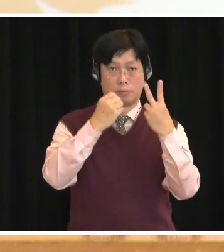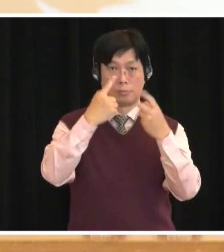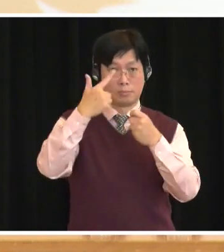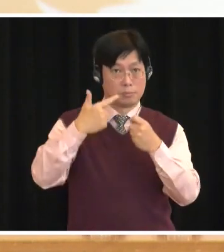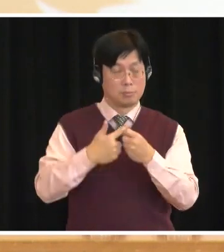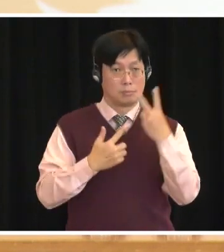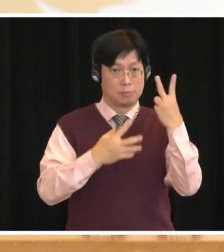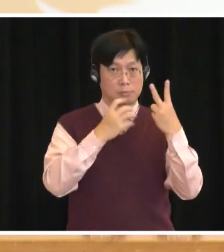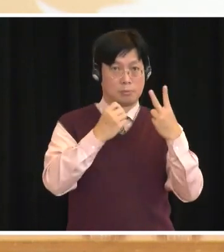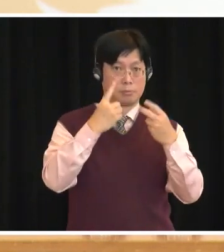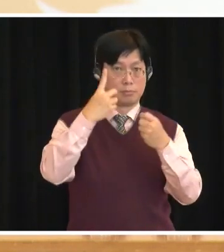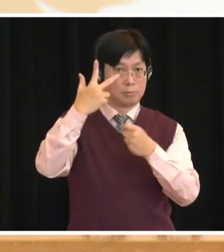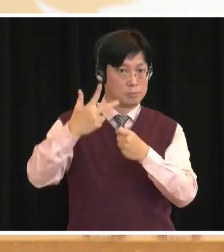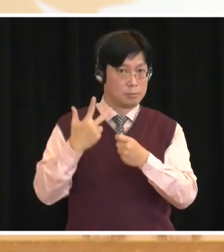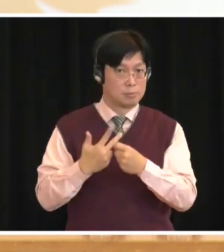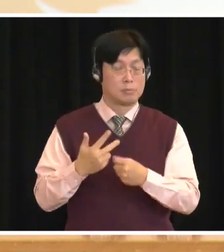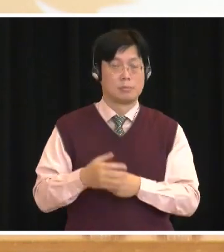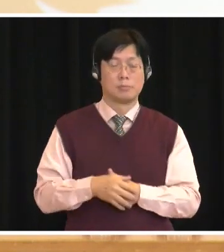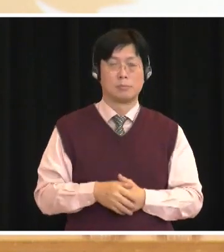7,600 plus applications